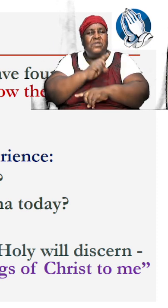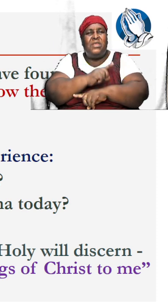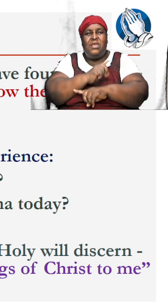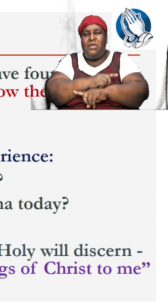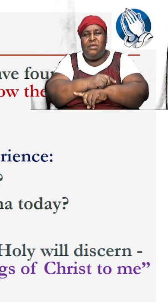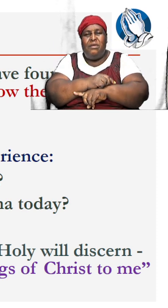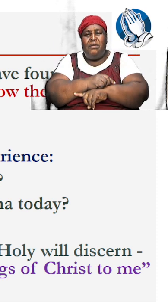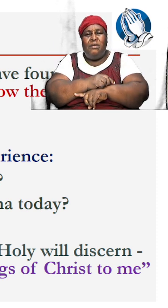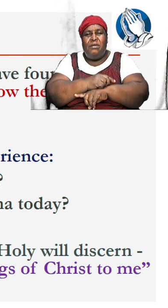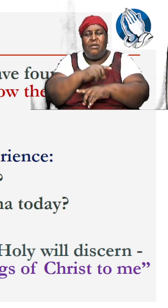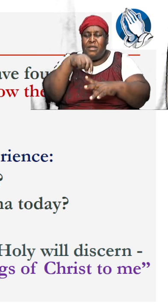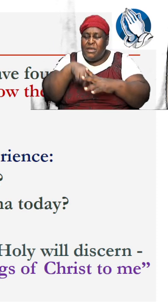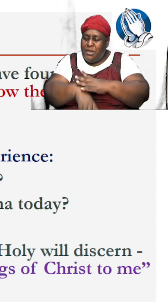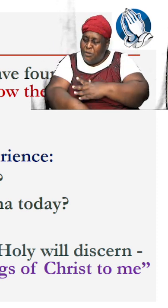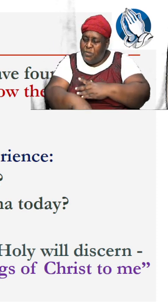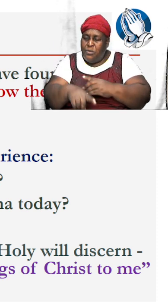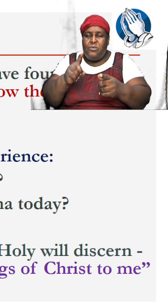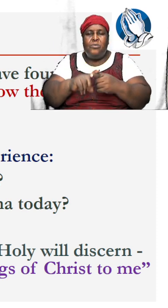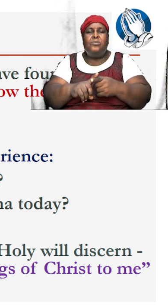There's always deeper to go.